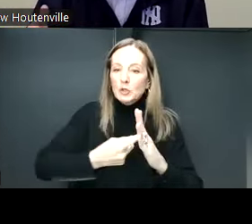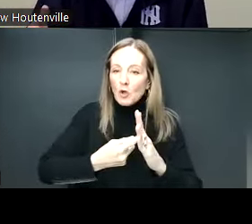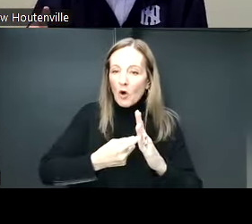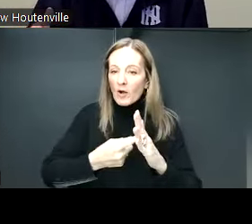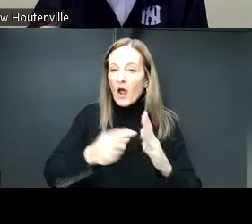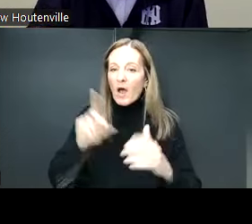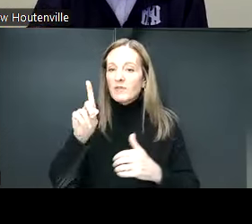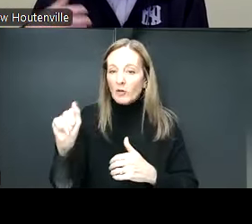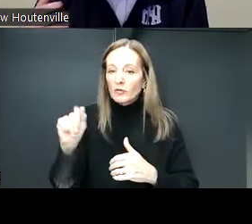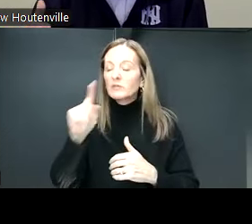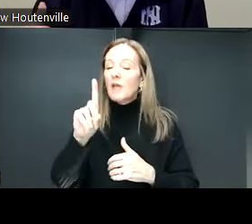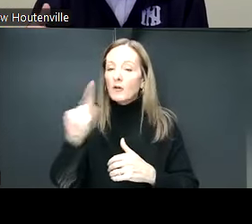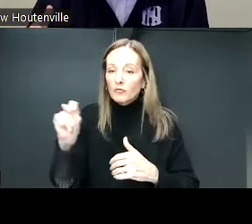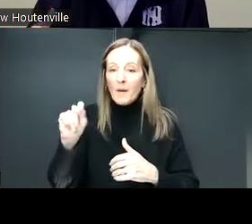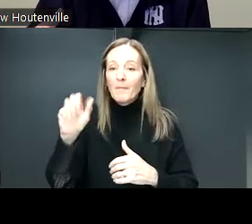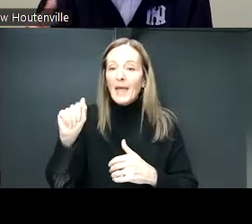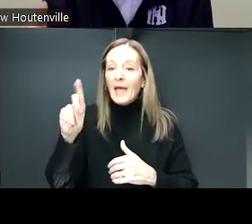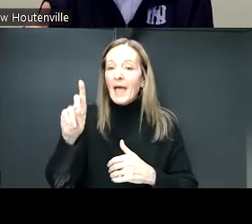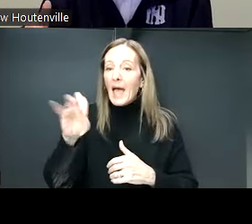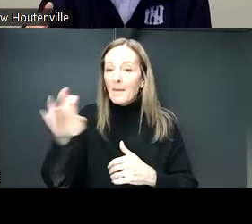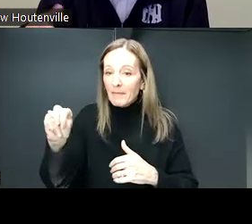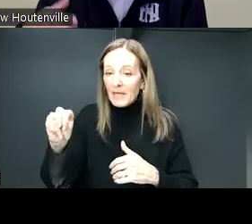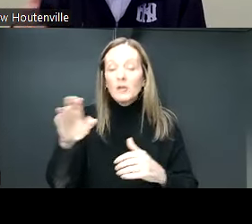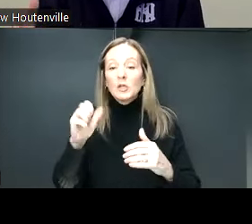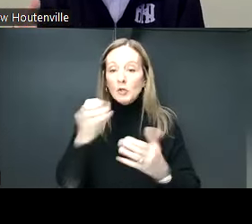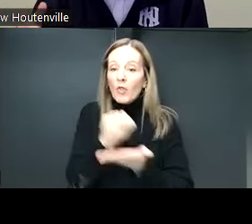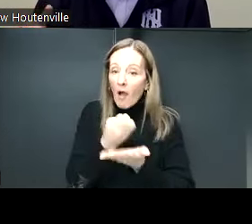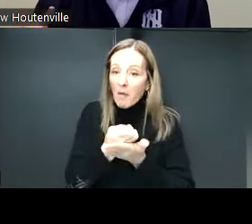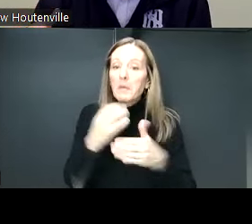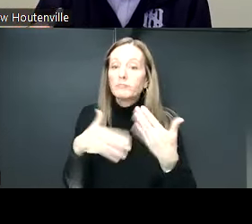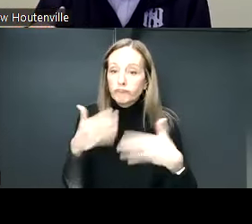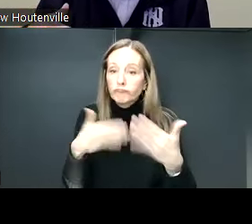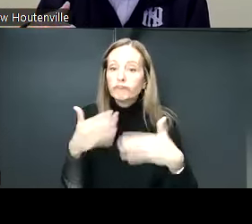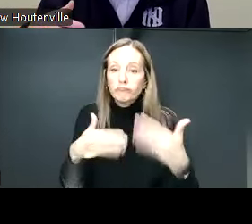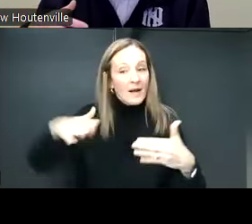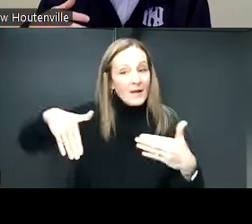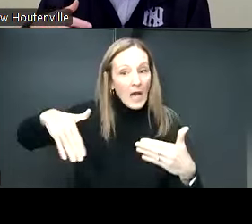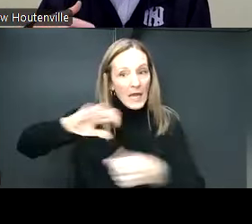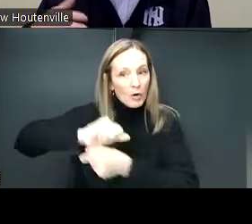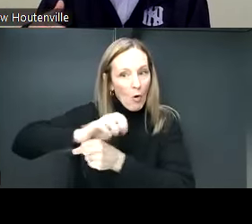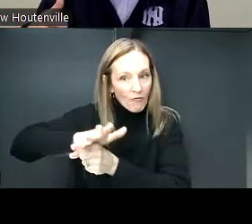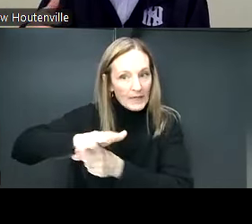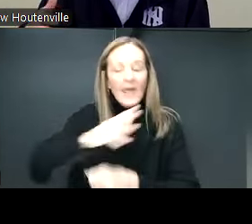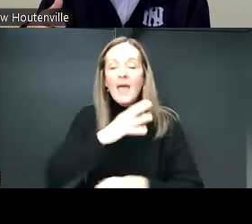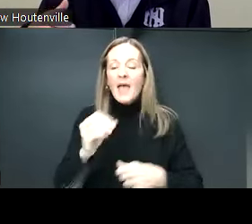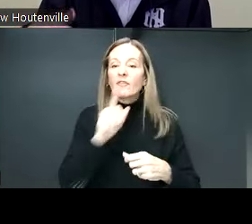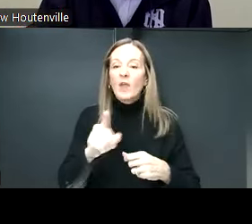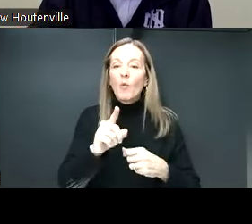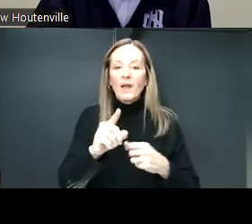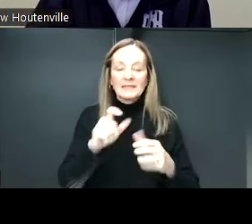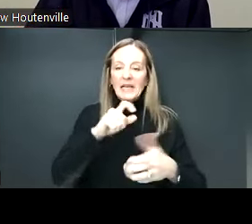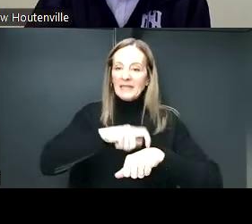The economy was going well. We're running, not yet hitting COVID. And it was a period of full